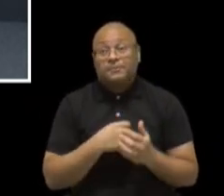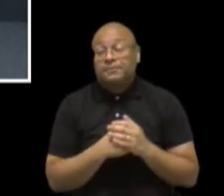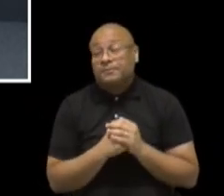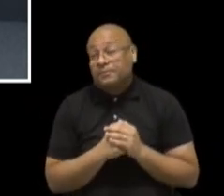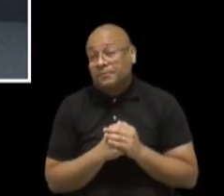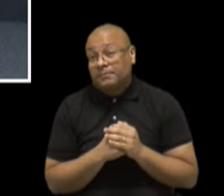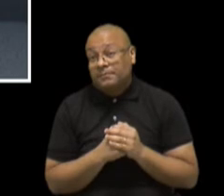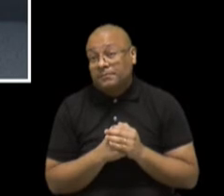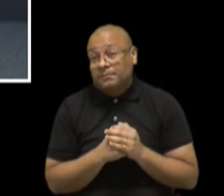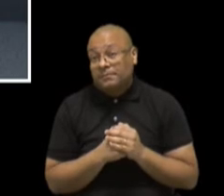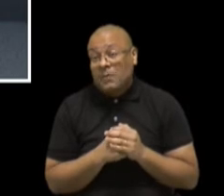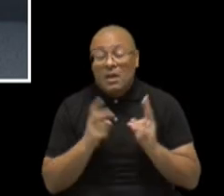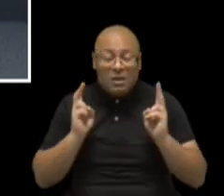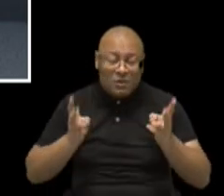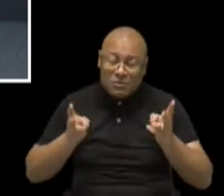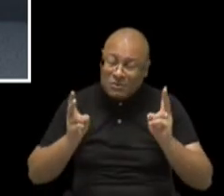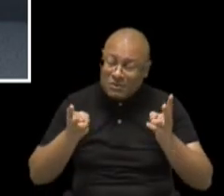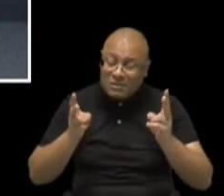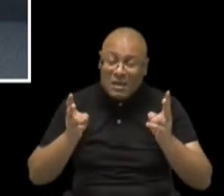I kind of always had